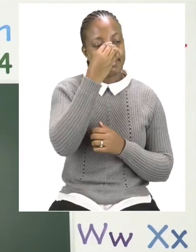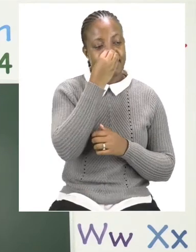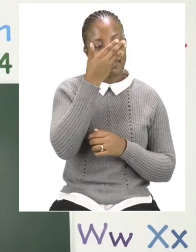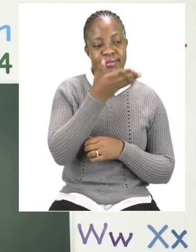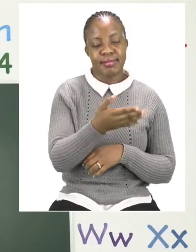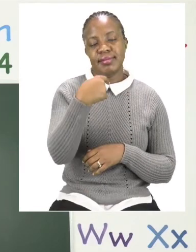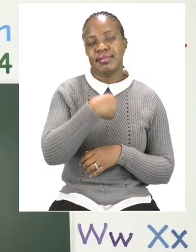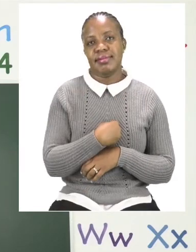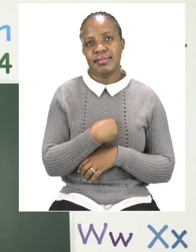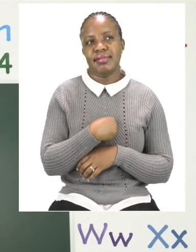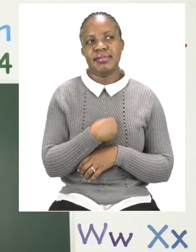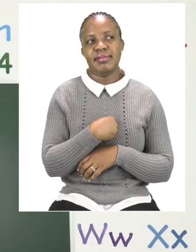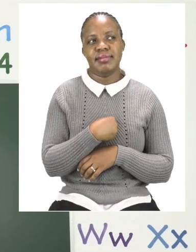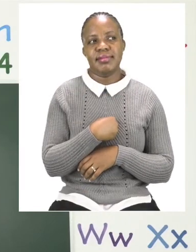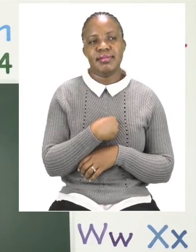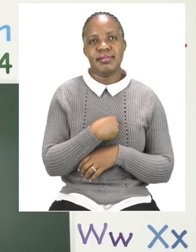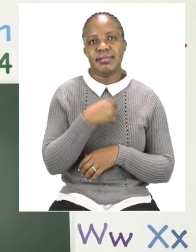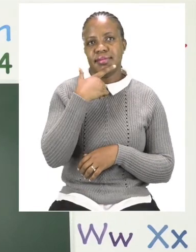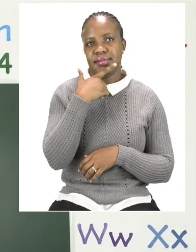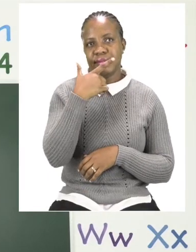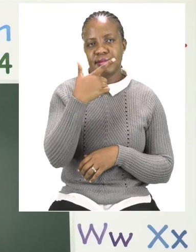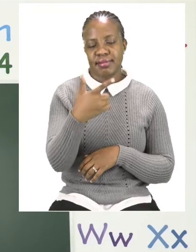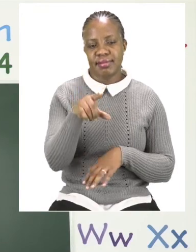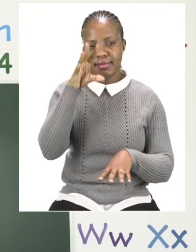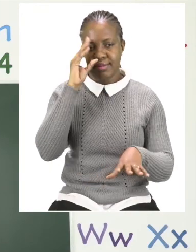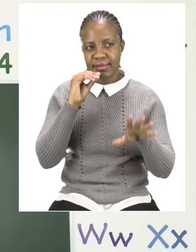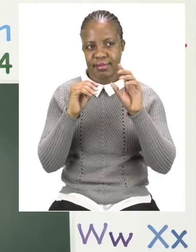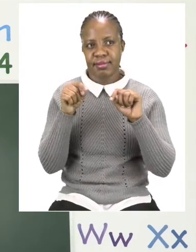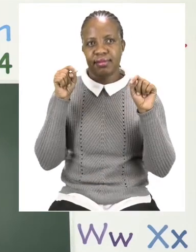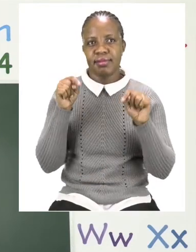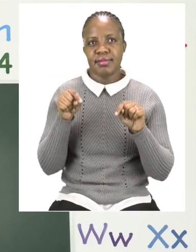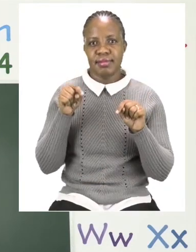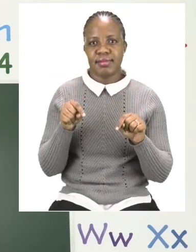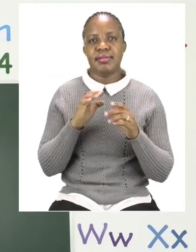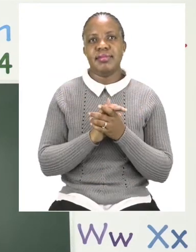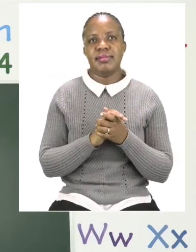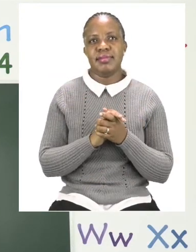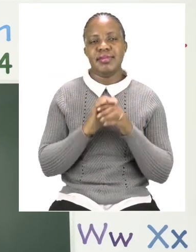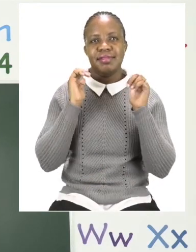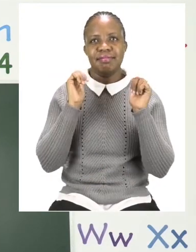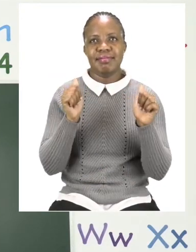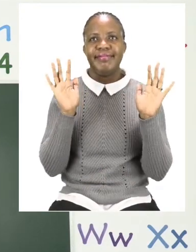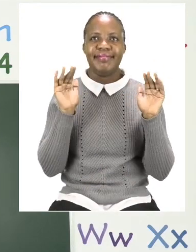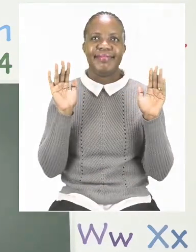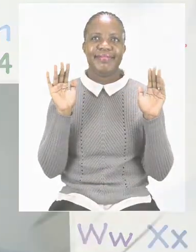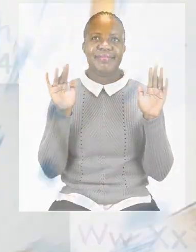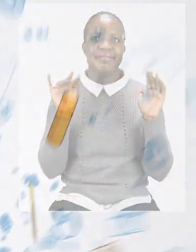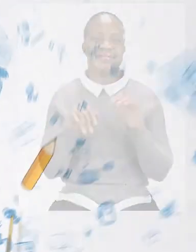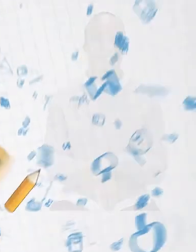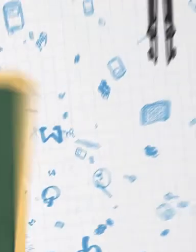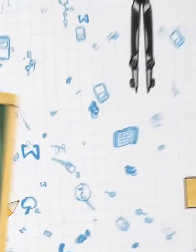and I, we would like to say thank you for joining us today and goodbye.